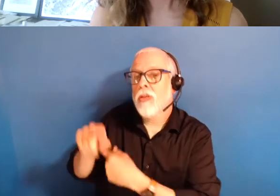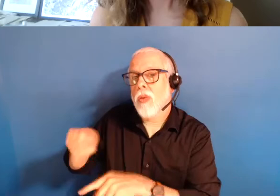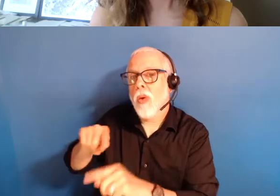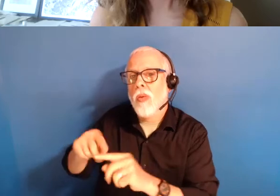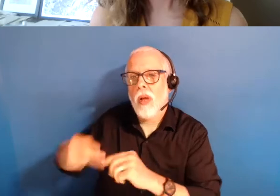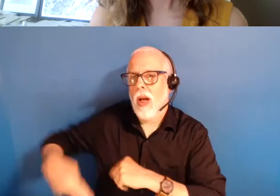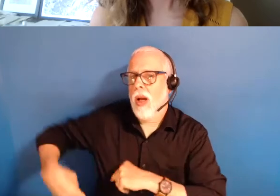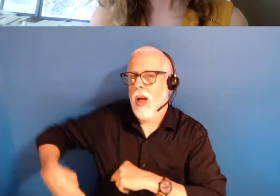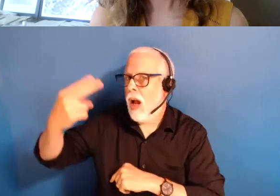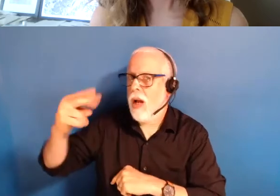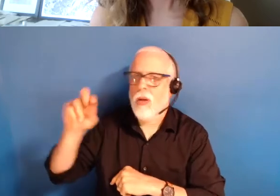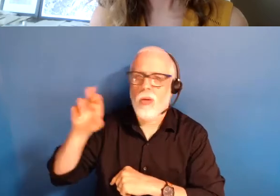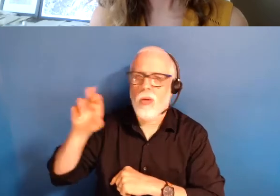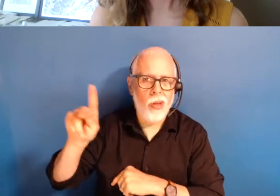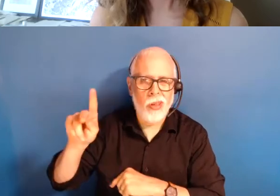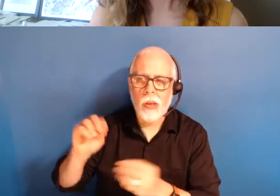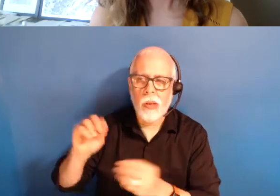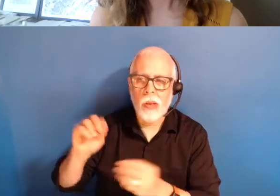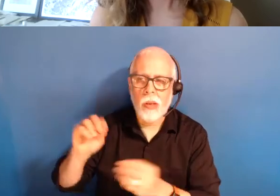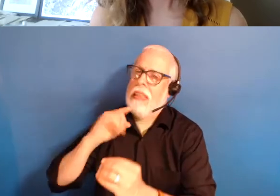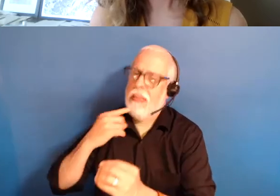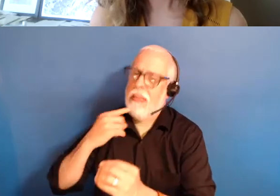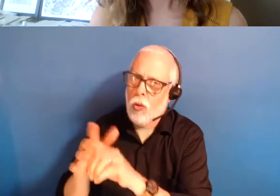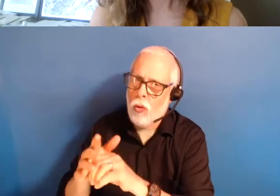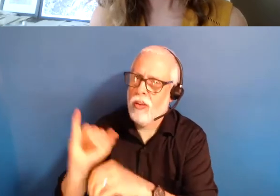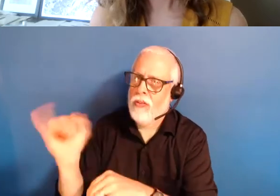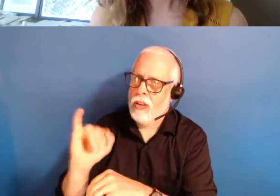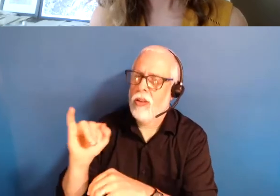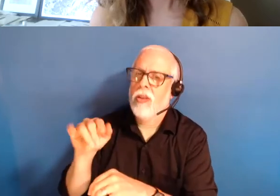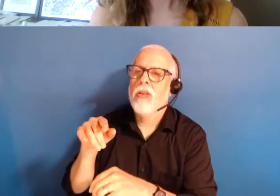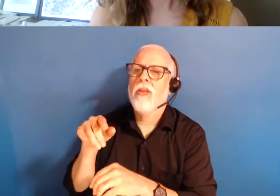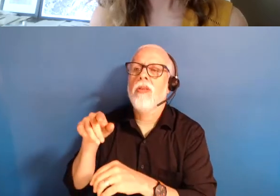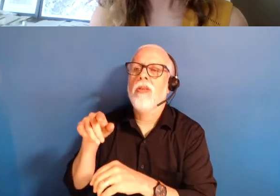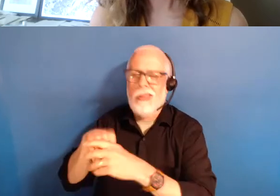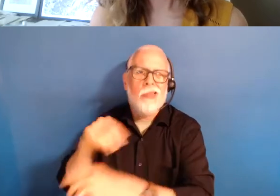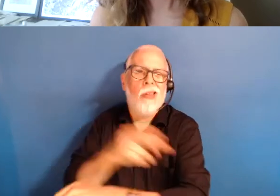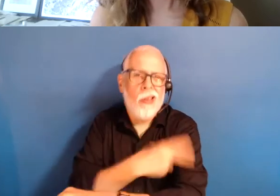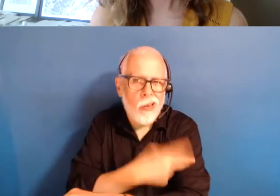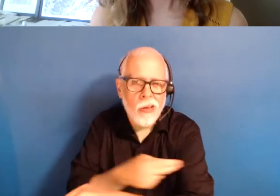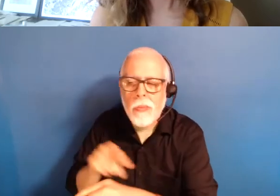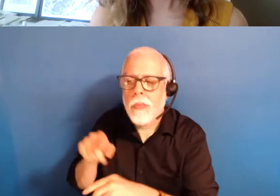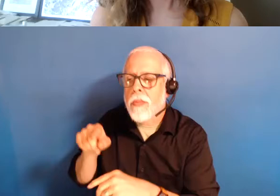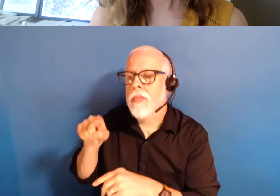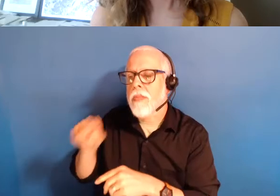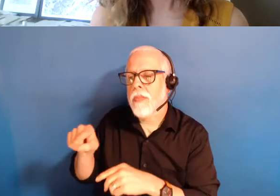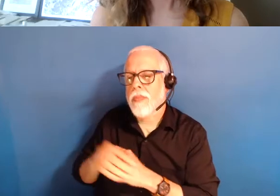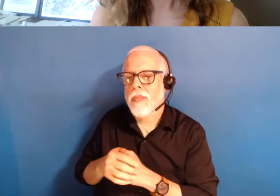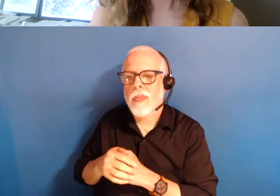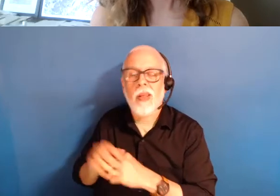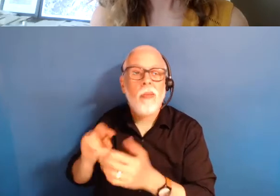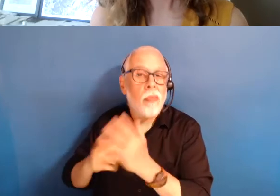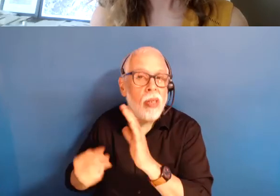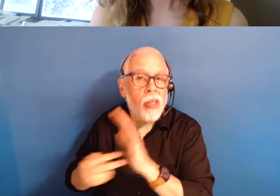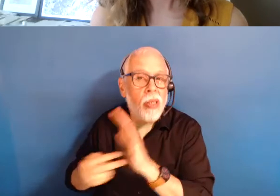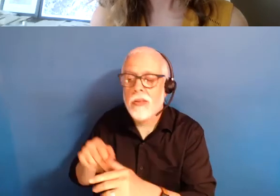very high risk for more severe COVID infection and hospitalization. So that